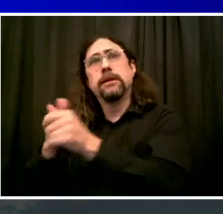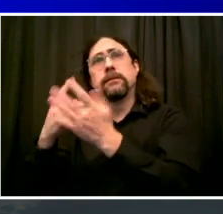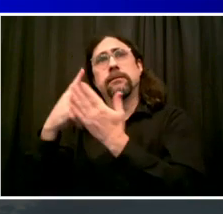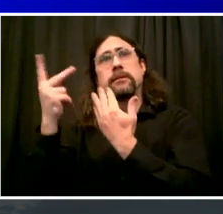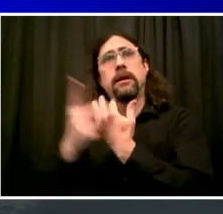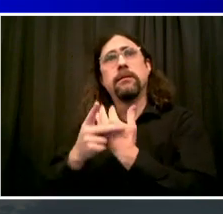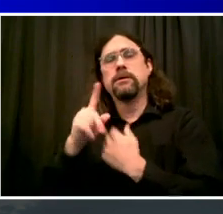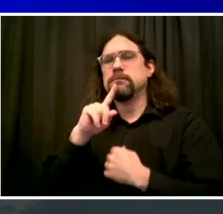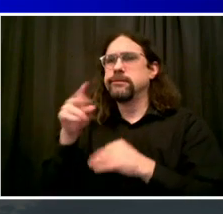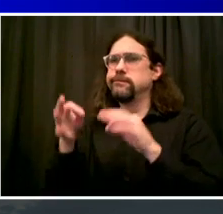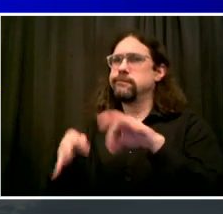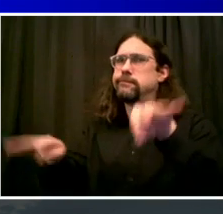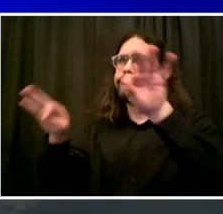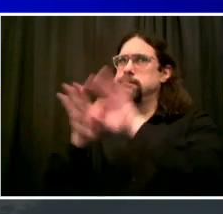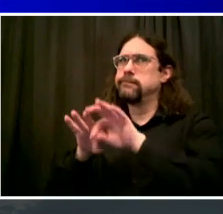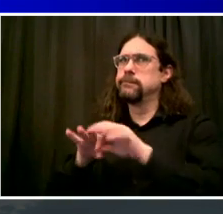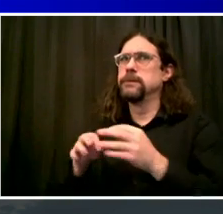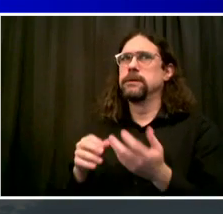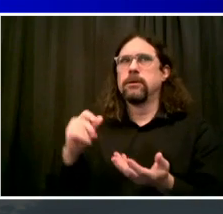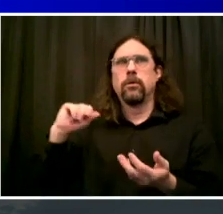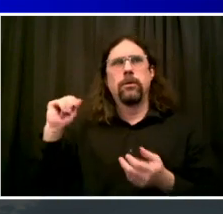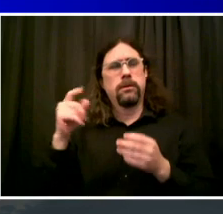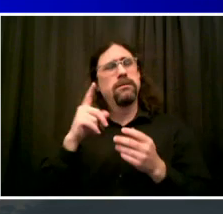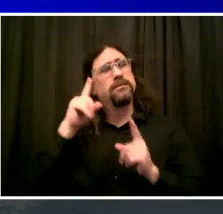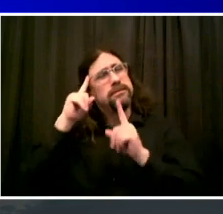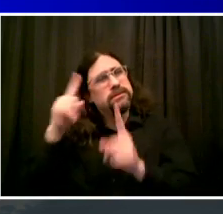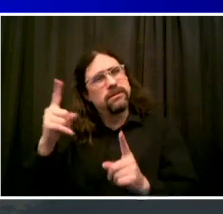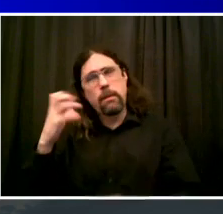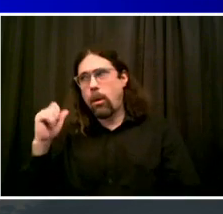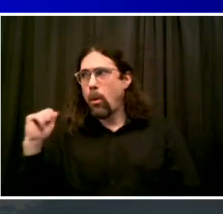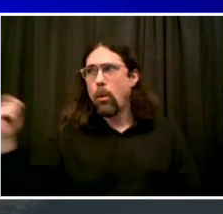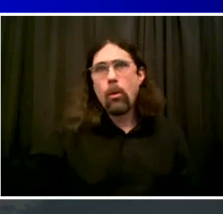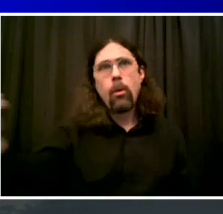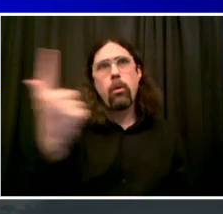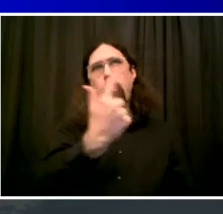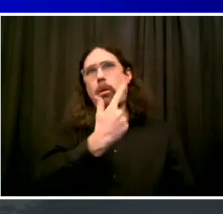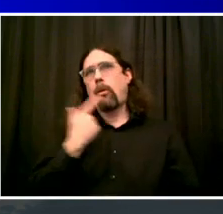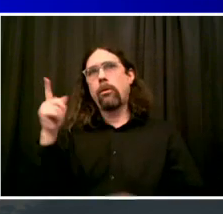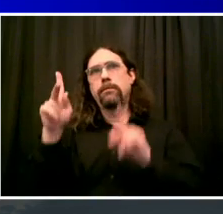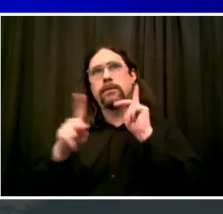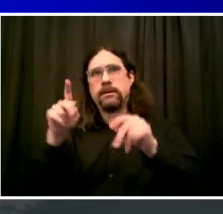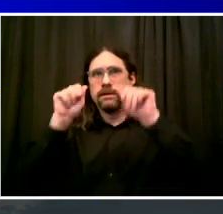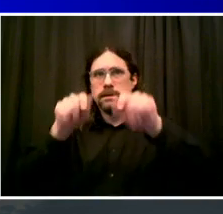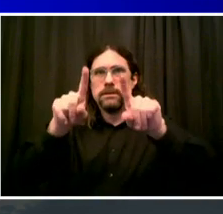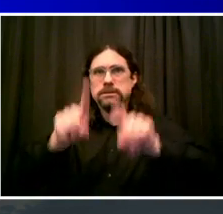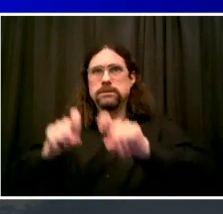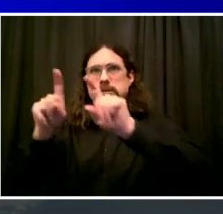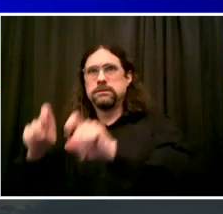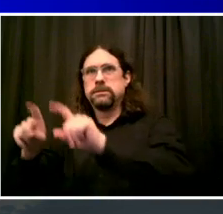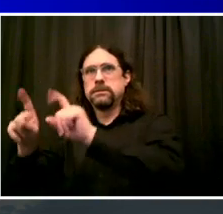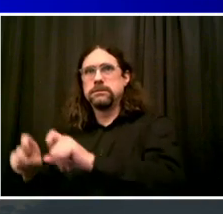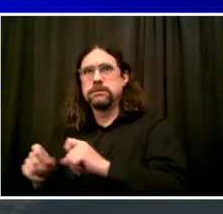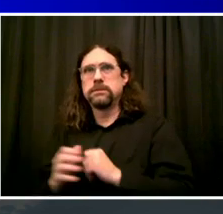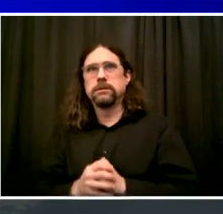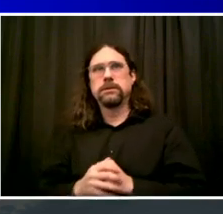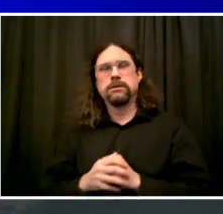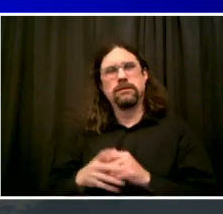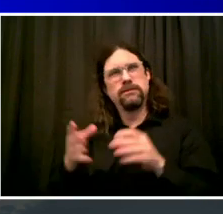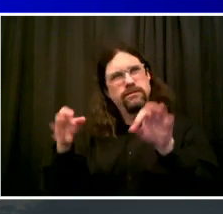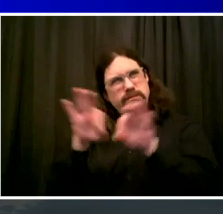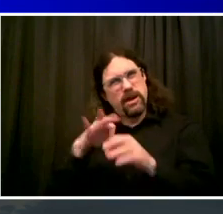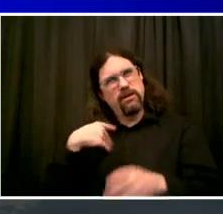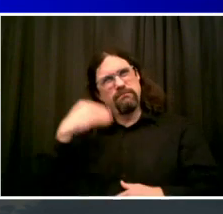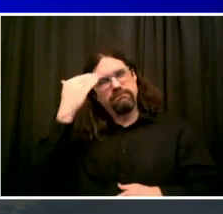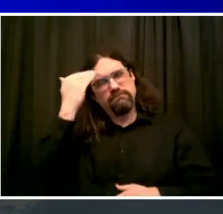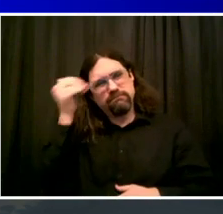tested and tells you something absolutely vital for yourself and your family and helps you know how to handle the